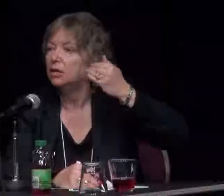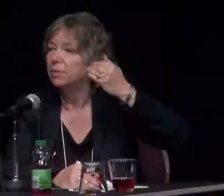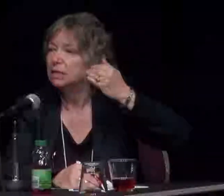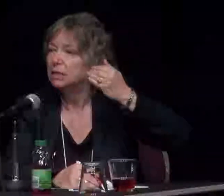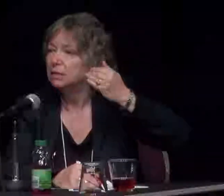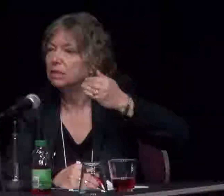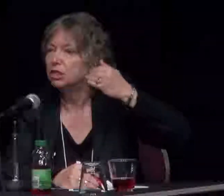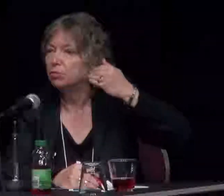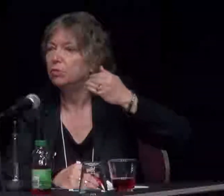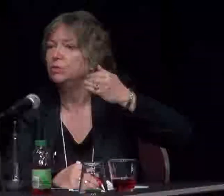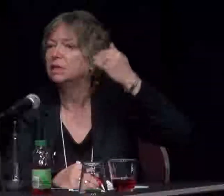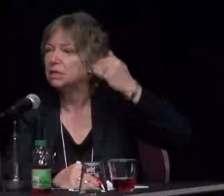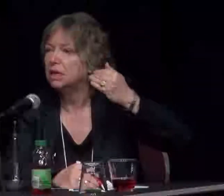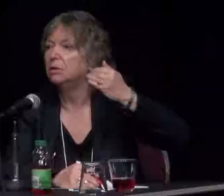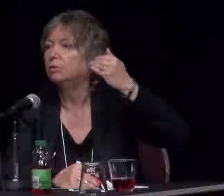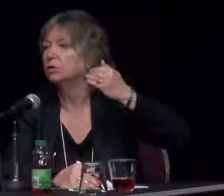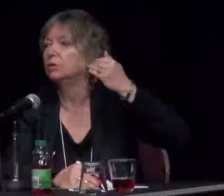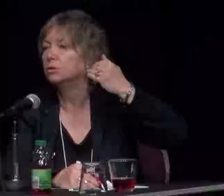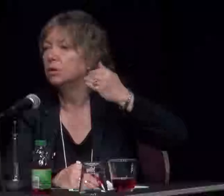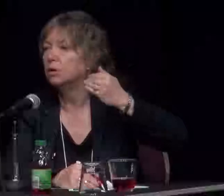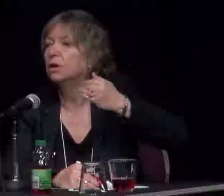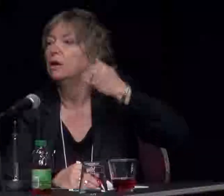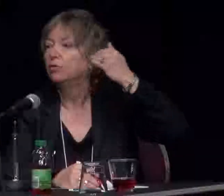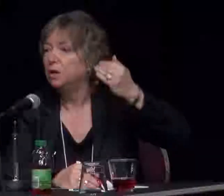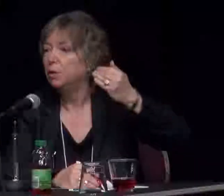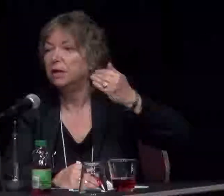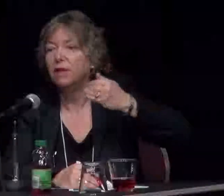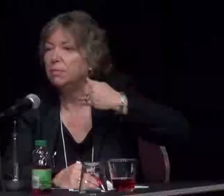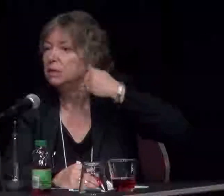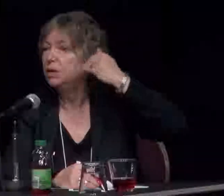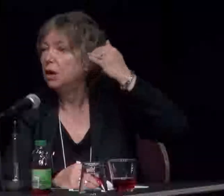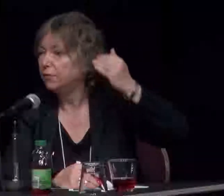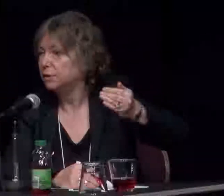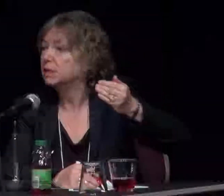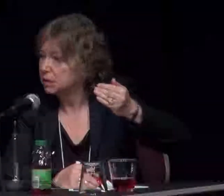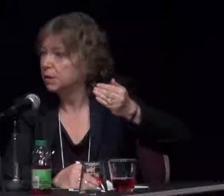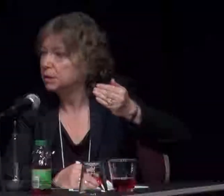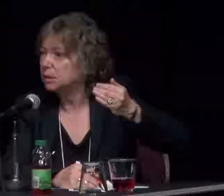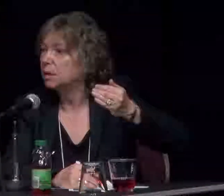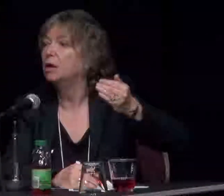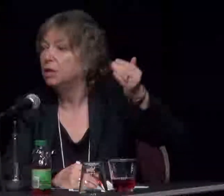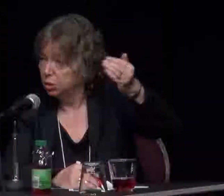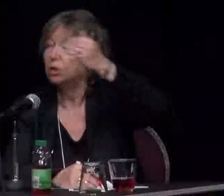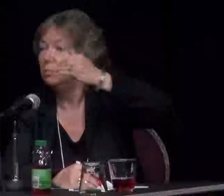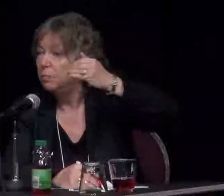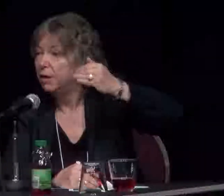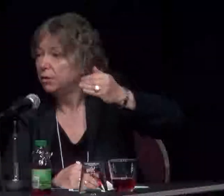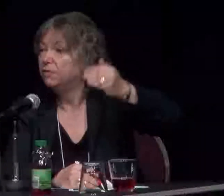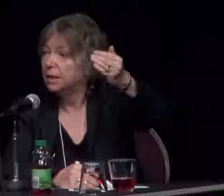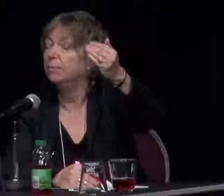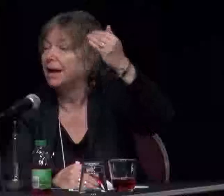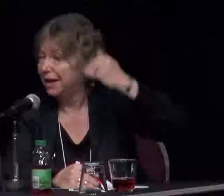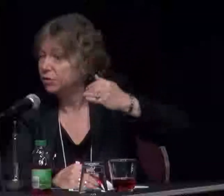of the economic incentives is to promote sustainable return to work for people. And if that means being off for 6 months because you're going to be